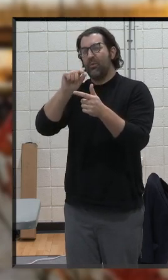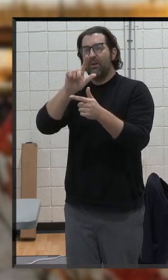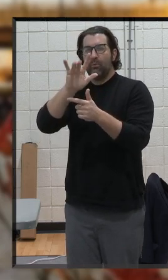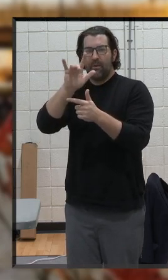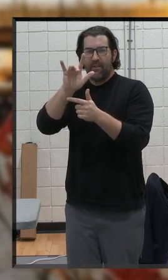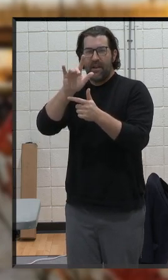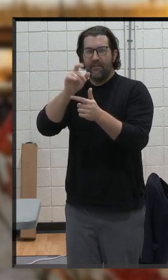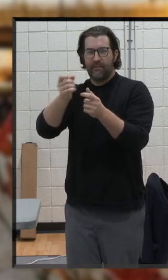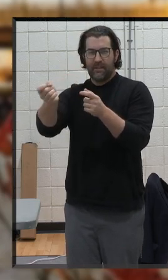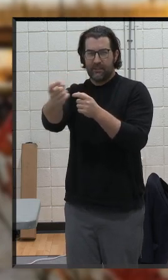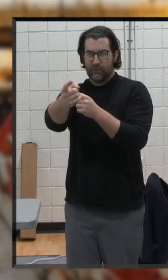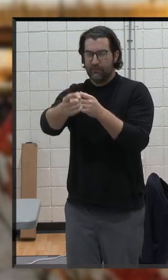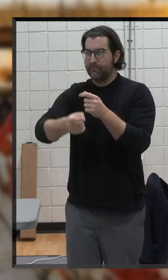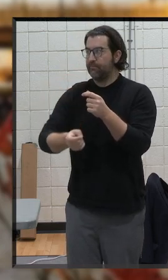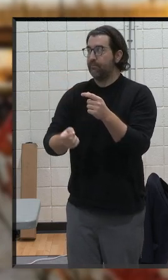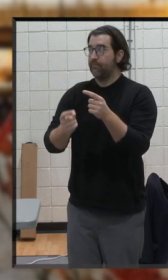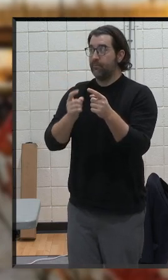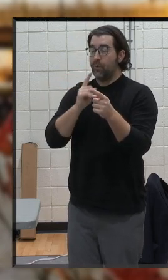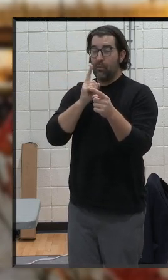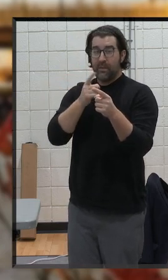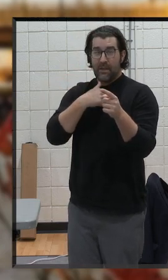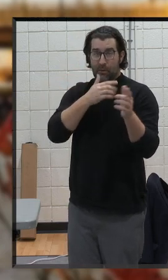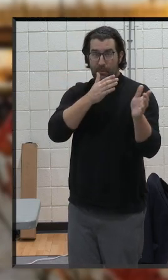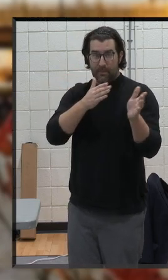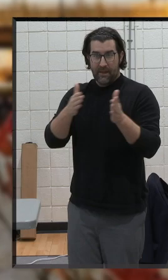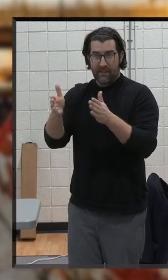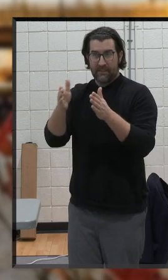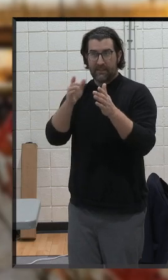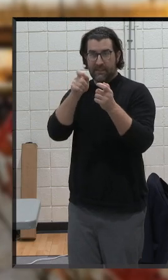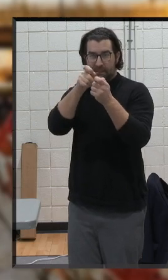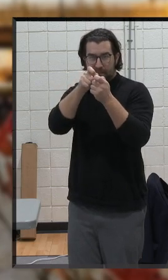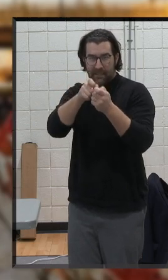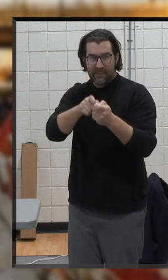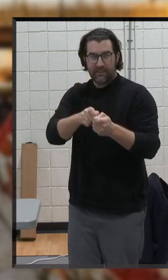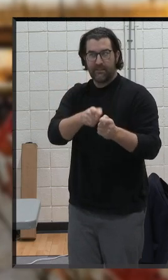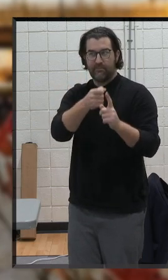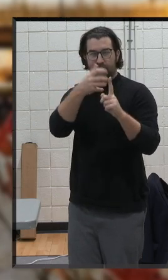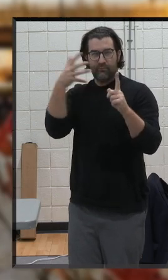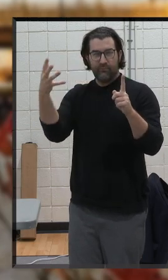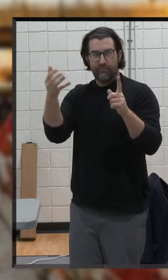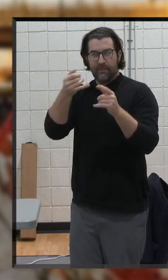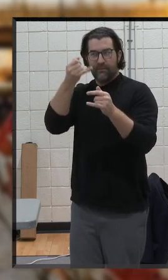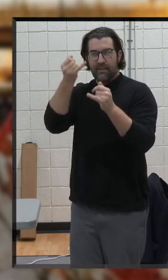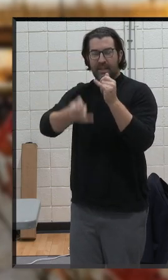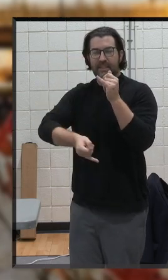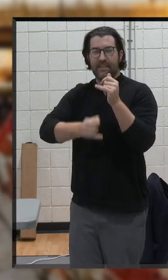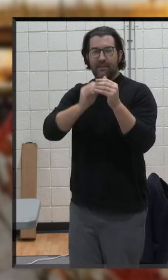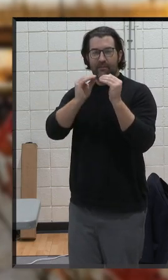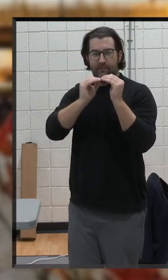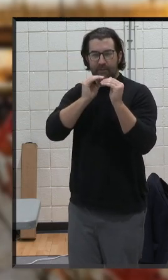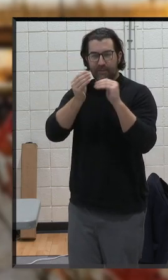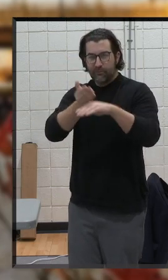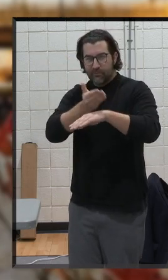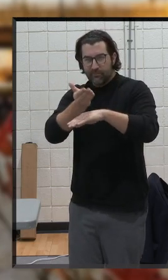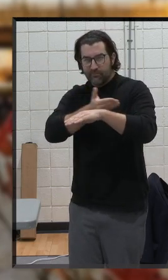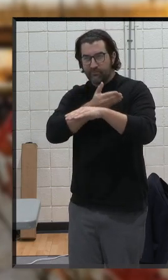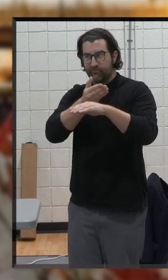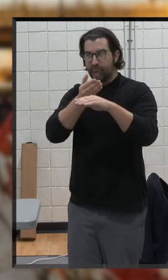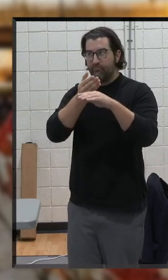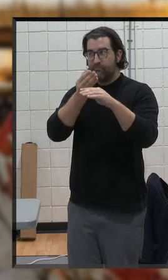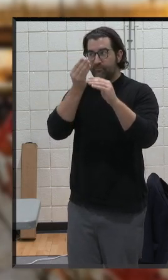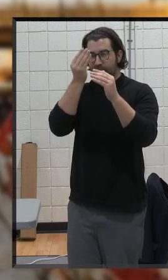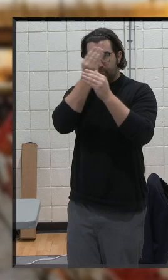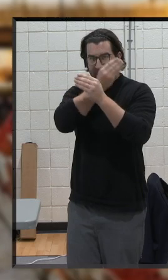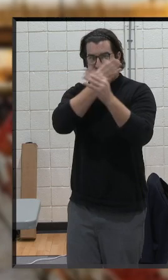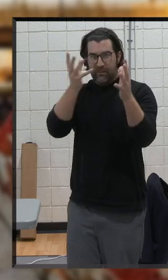2025. Be producing our plans and specifications, finalizing our repairs, and then